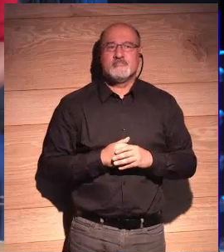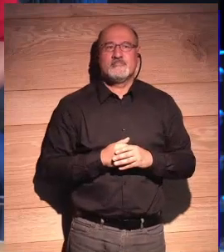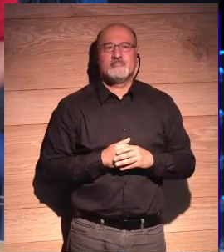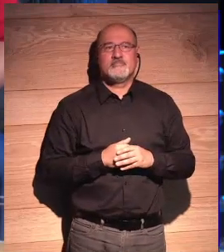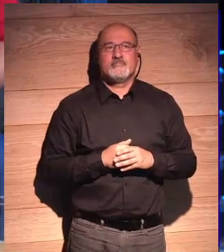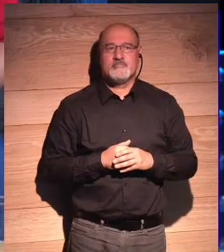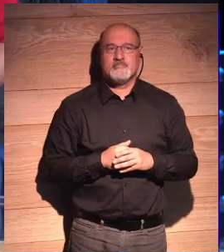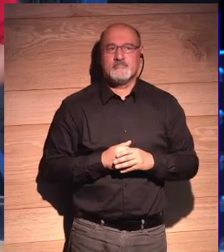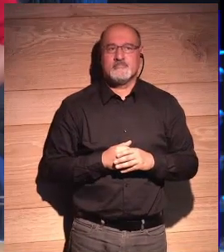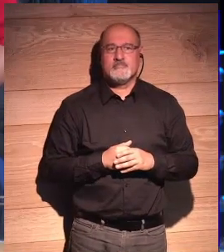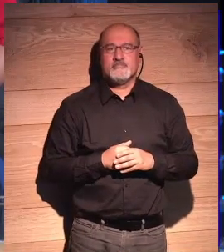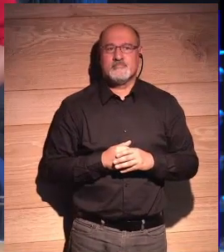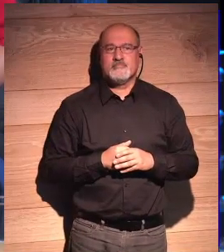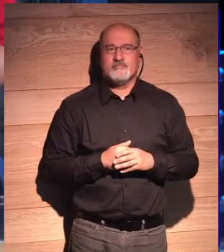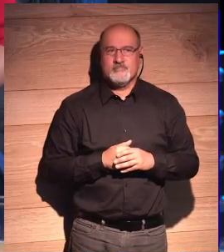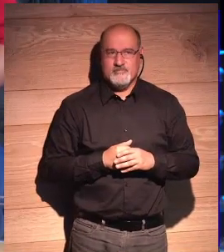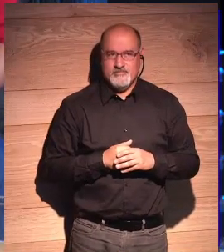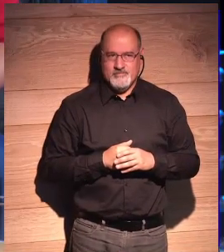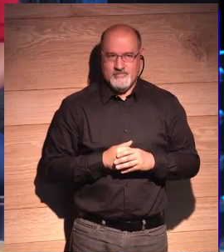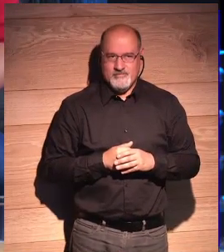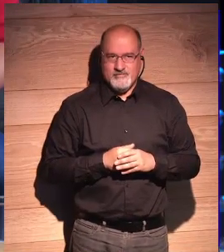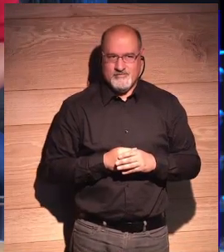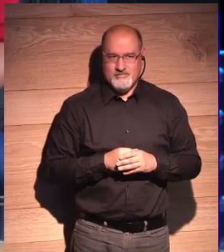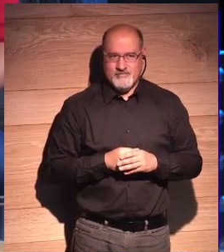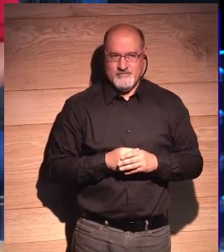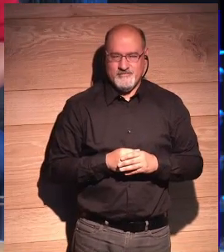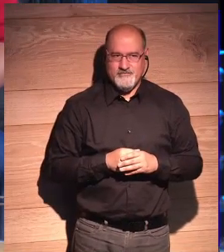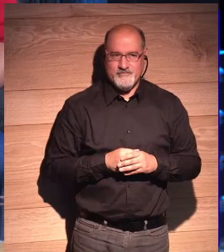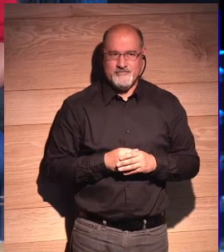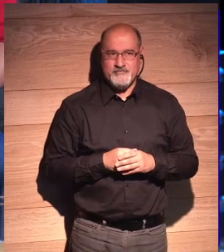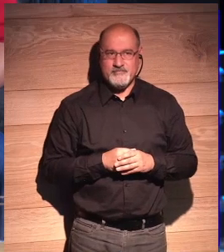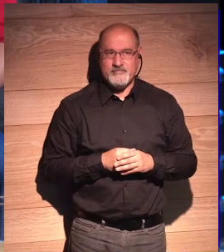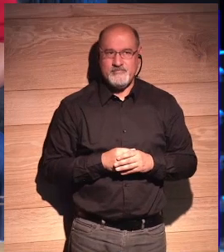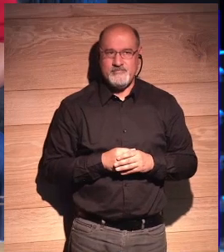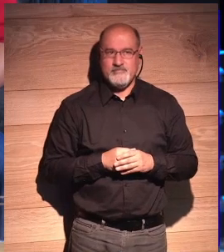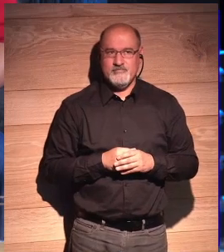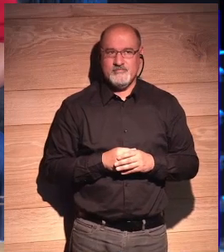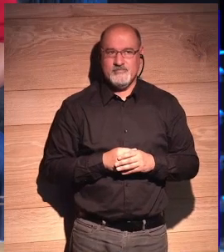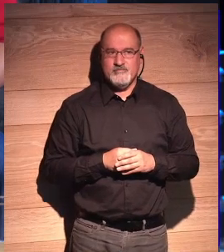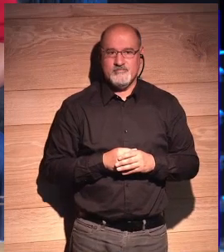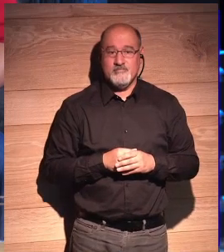just to give everyone back what they deserve. Well,